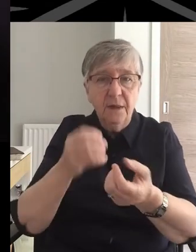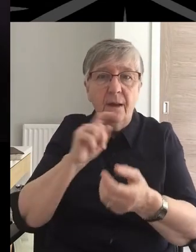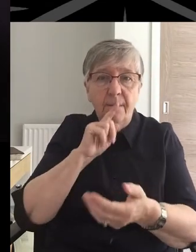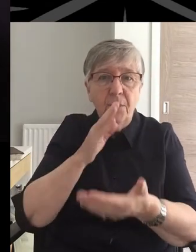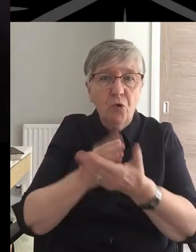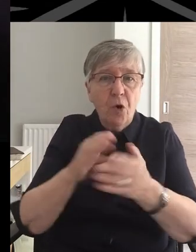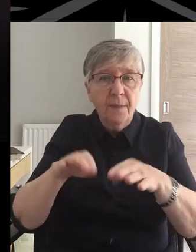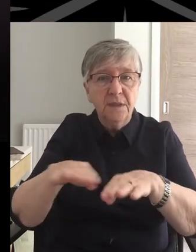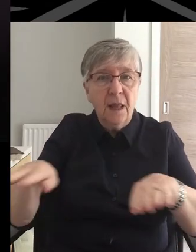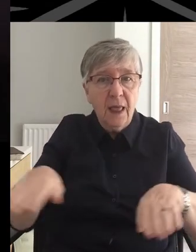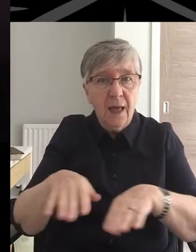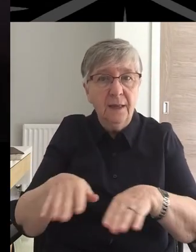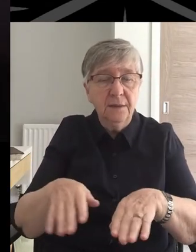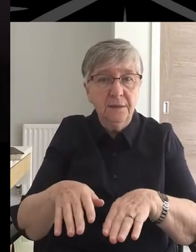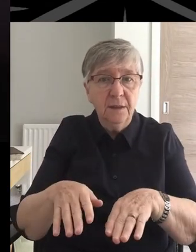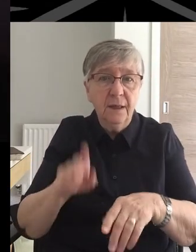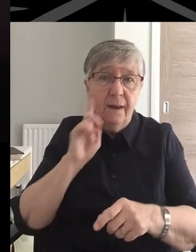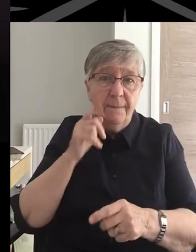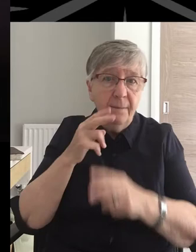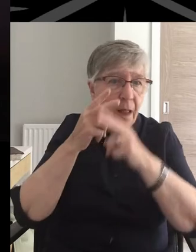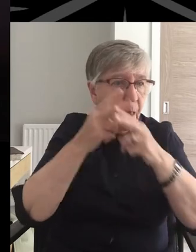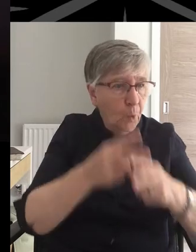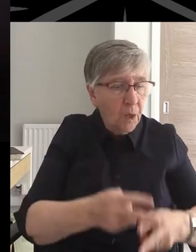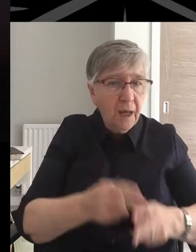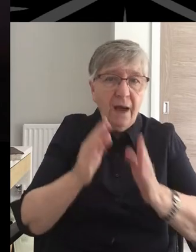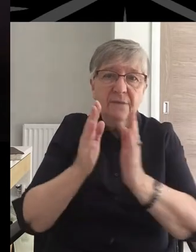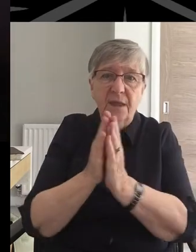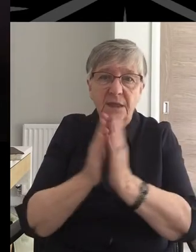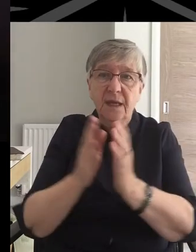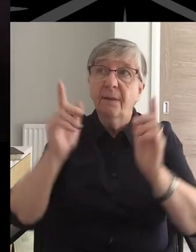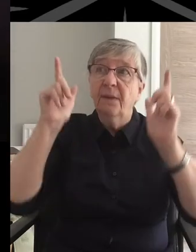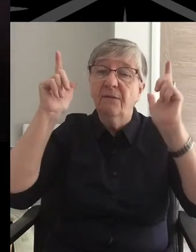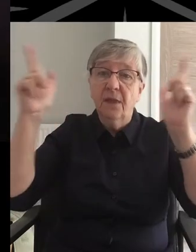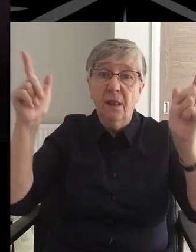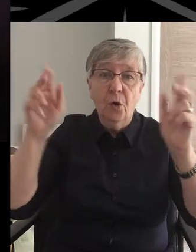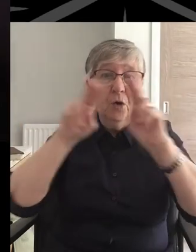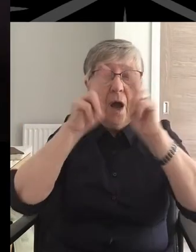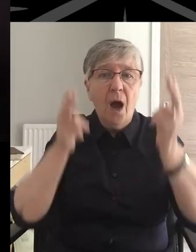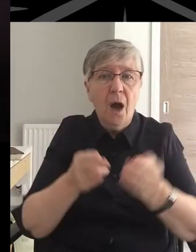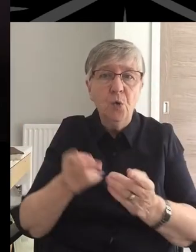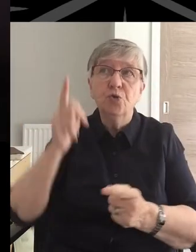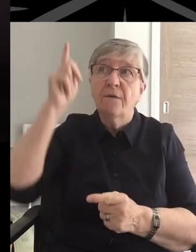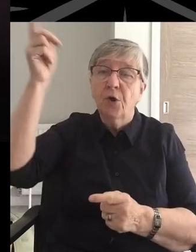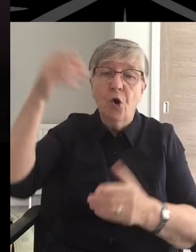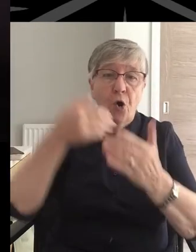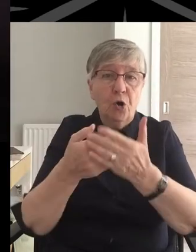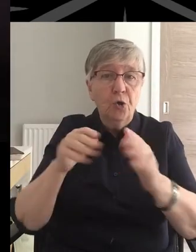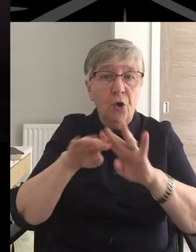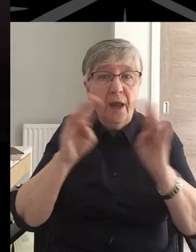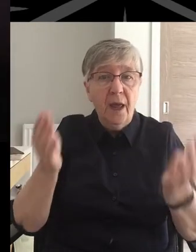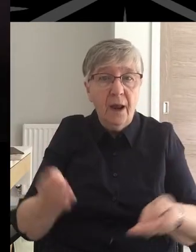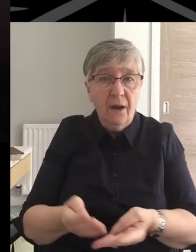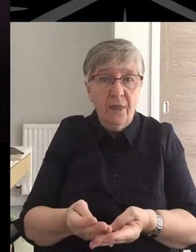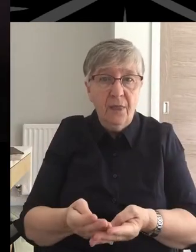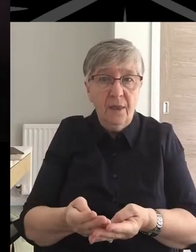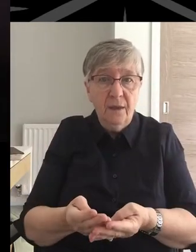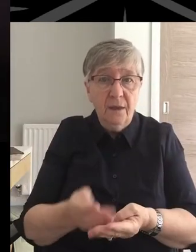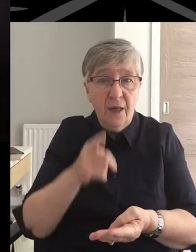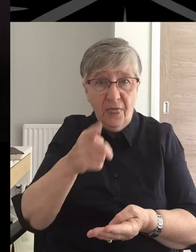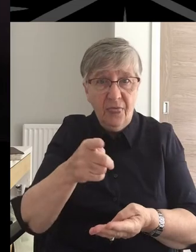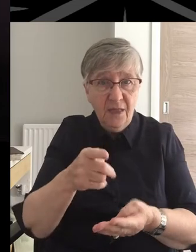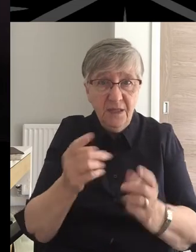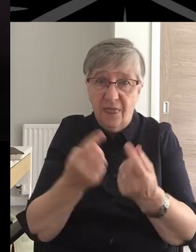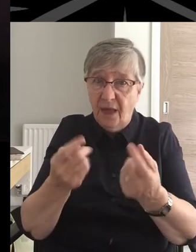land, people who were looking after the temple of the Lord, the house of God on earth. And these foundation stones